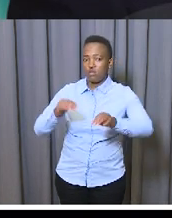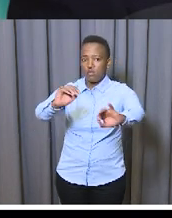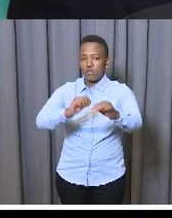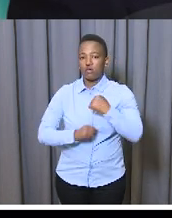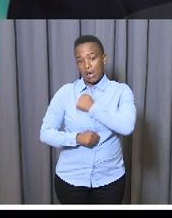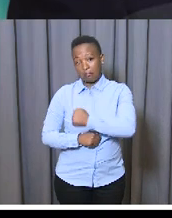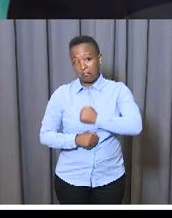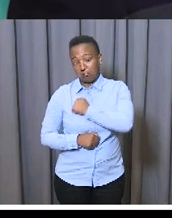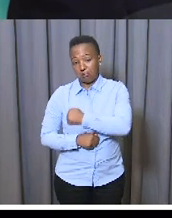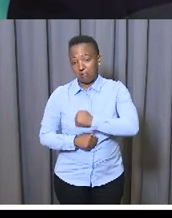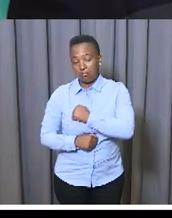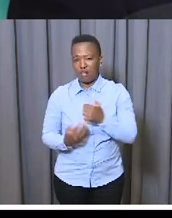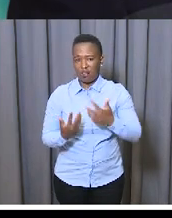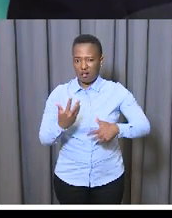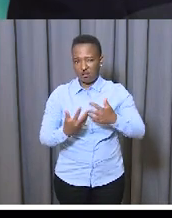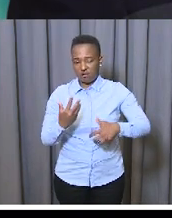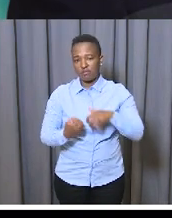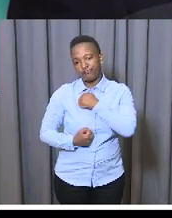My sincere apology.